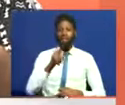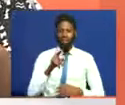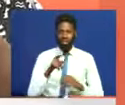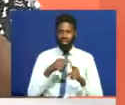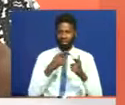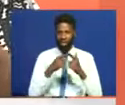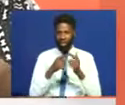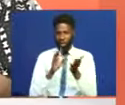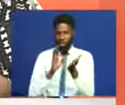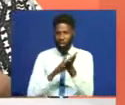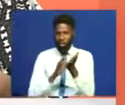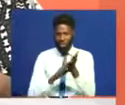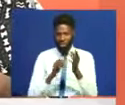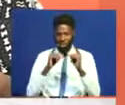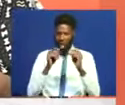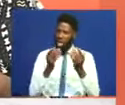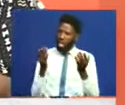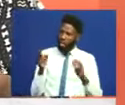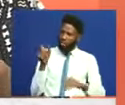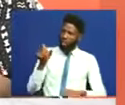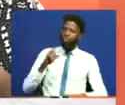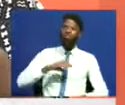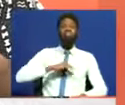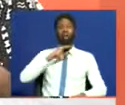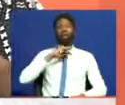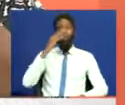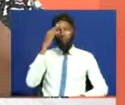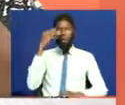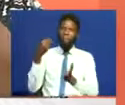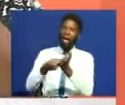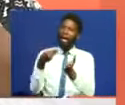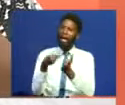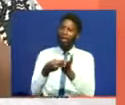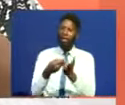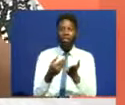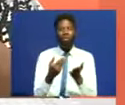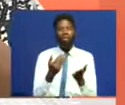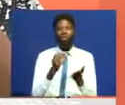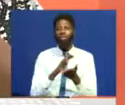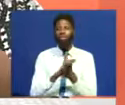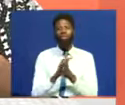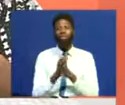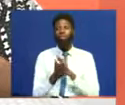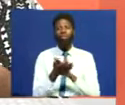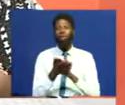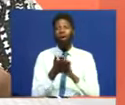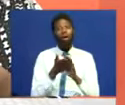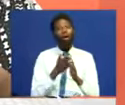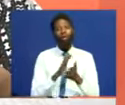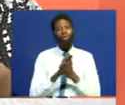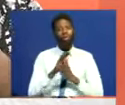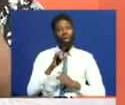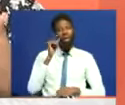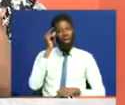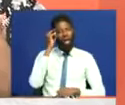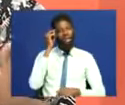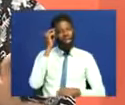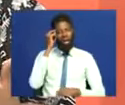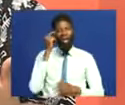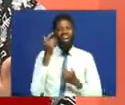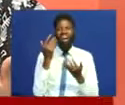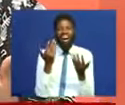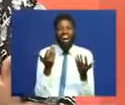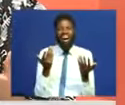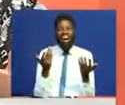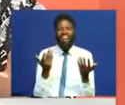person died because of money, without even counting how deeply hurtful and how I can't even